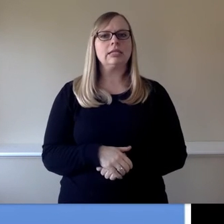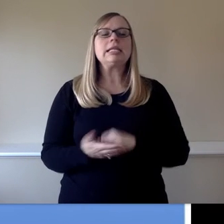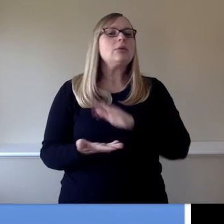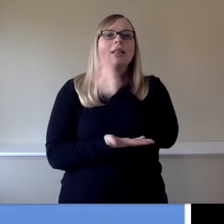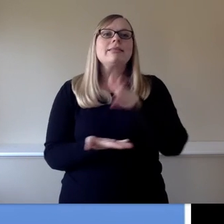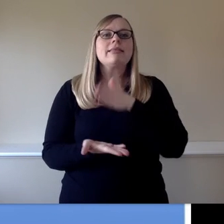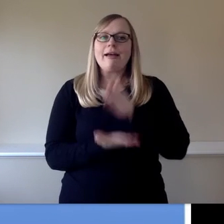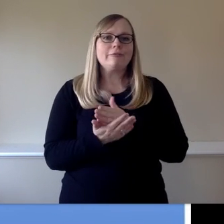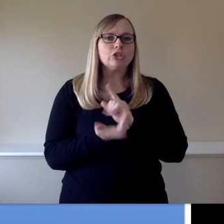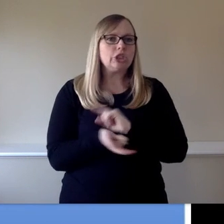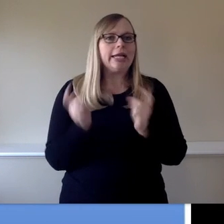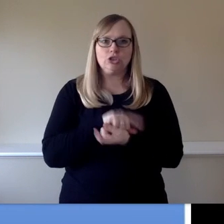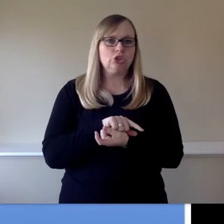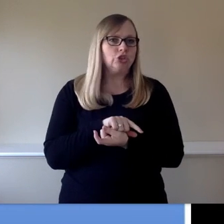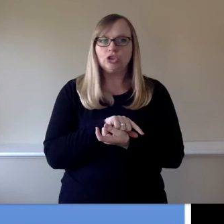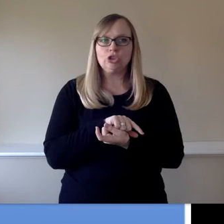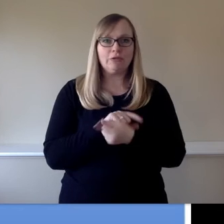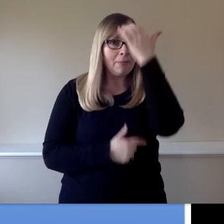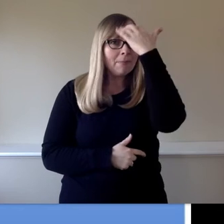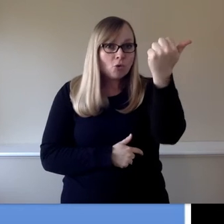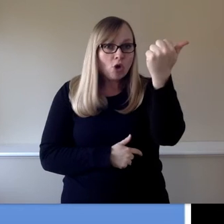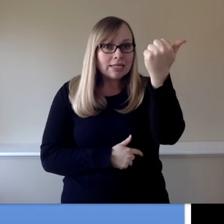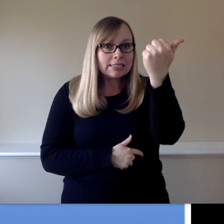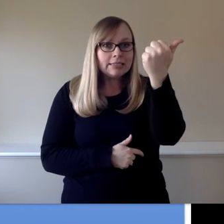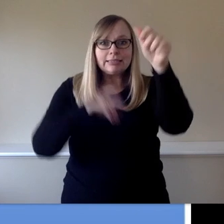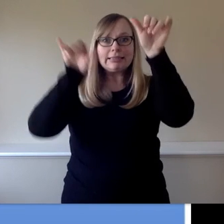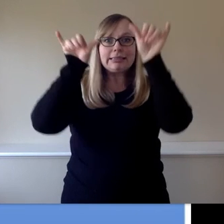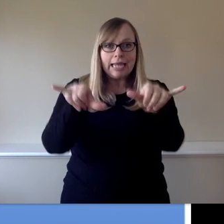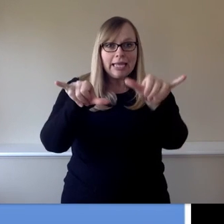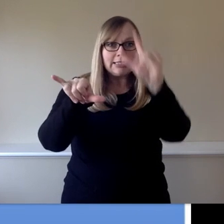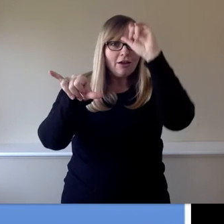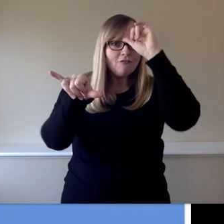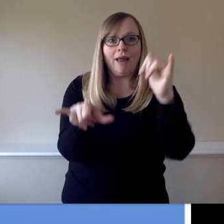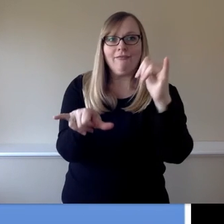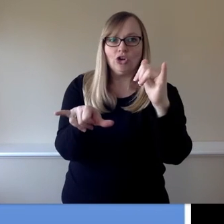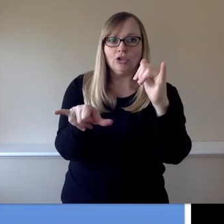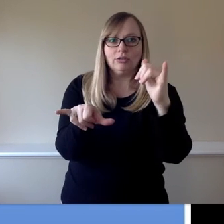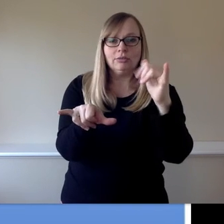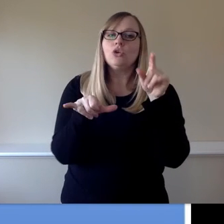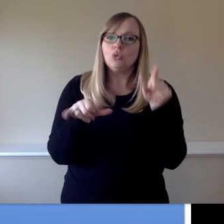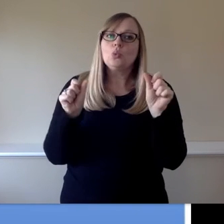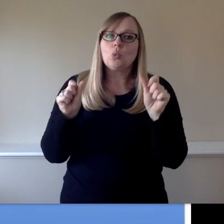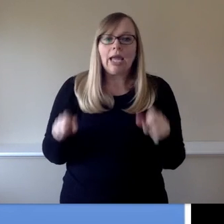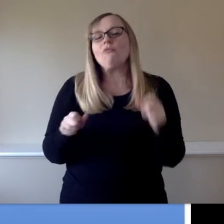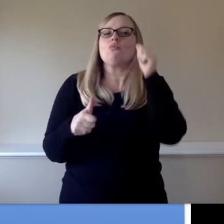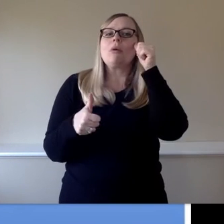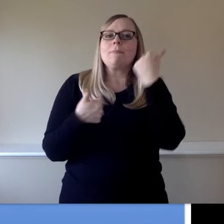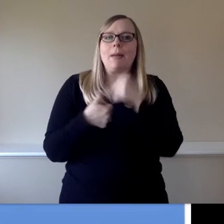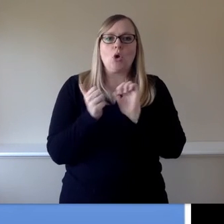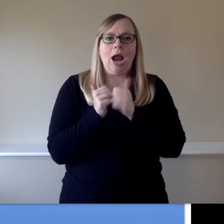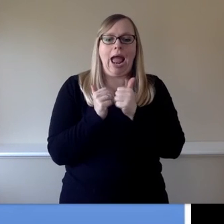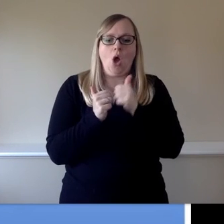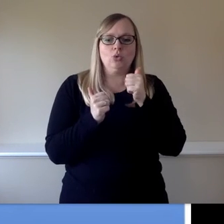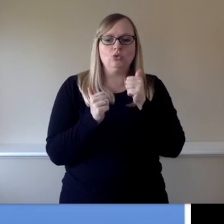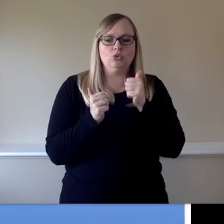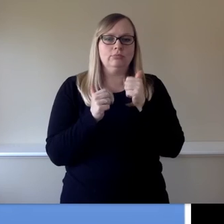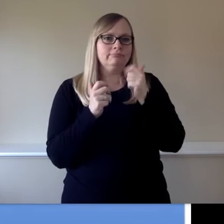changes. So once you memorize it, it's very fast to tell time when the long hand is directly on a number.